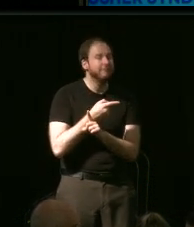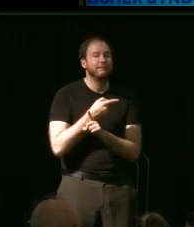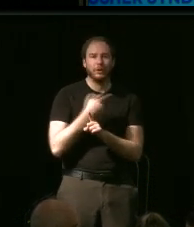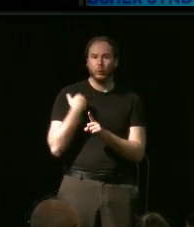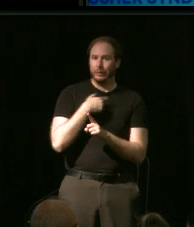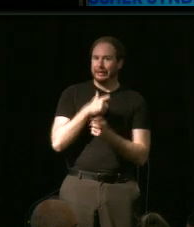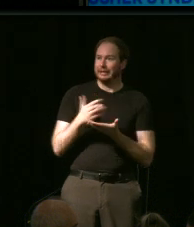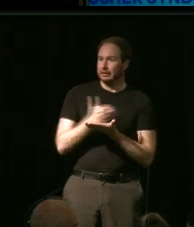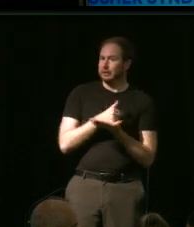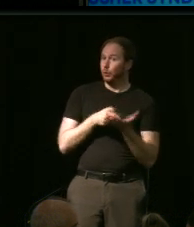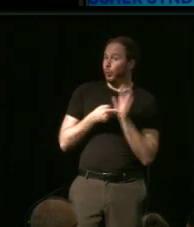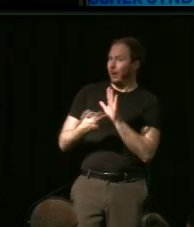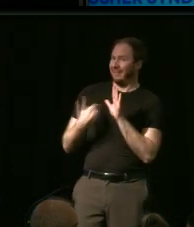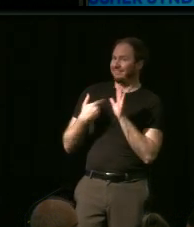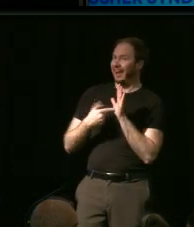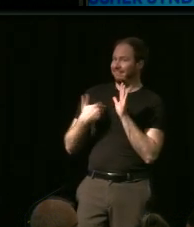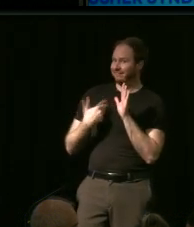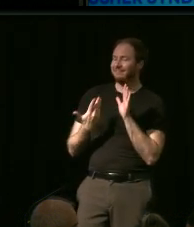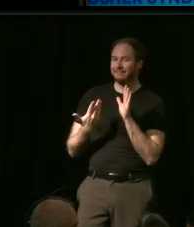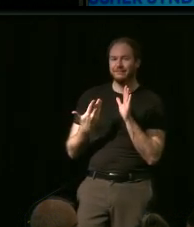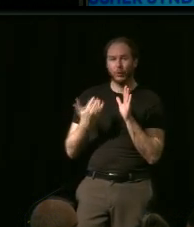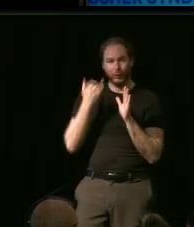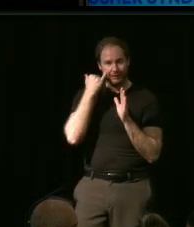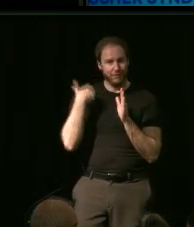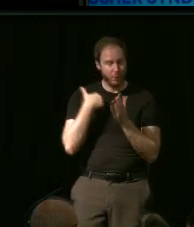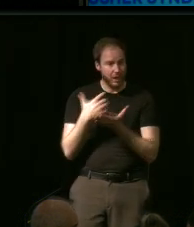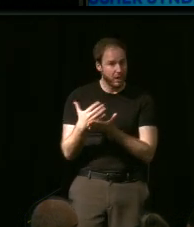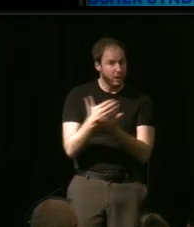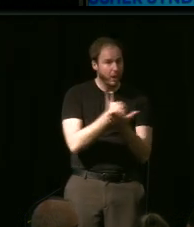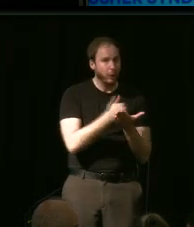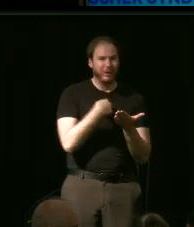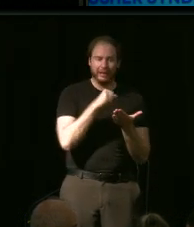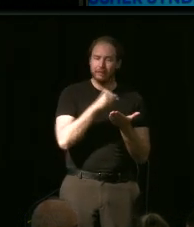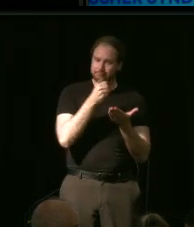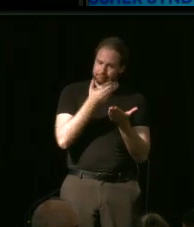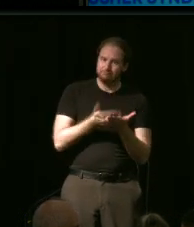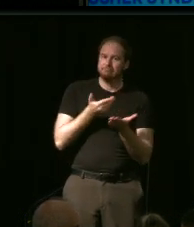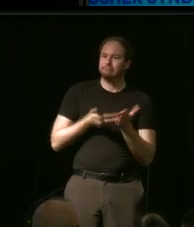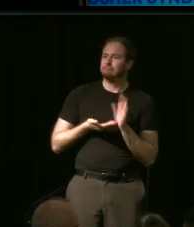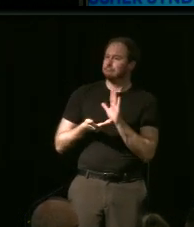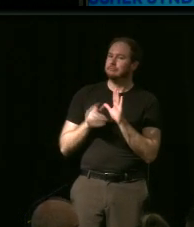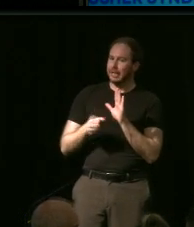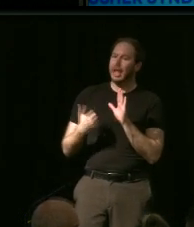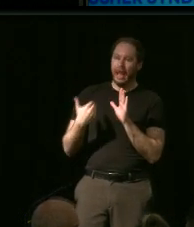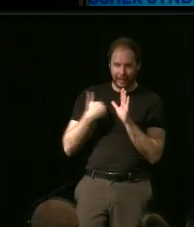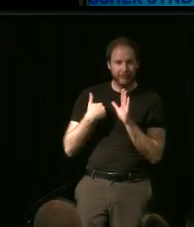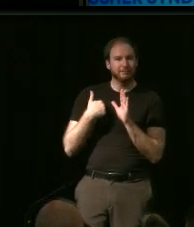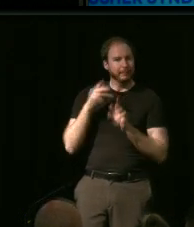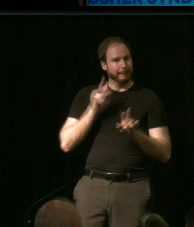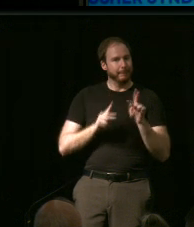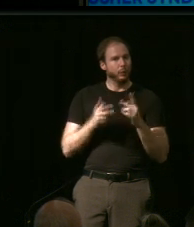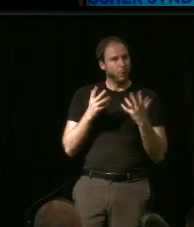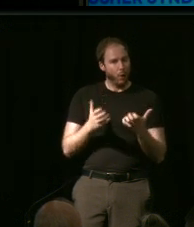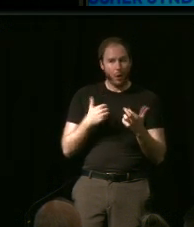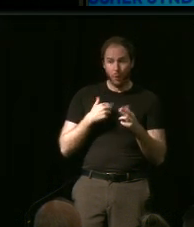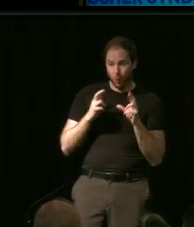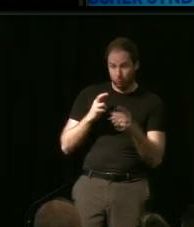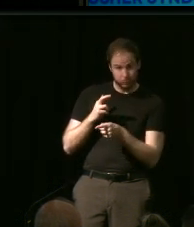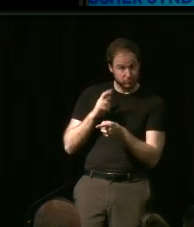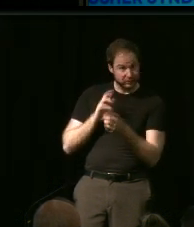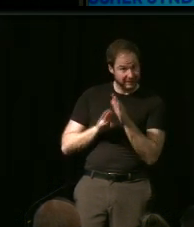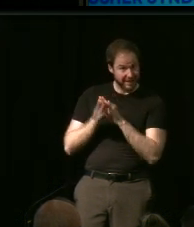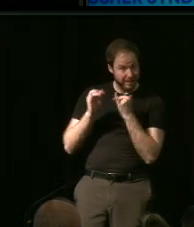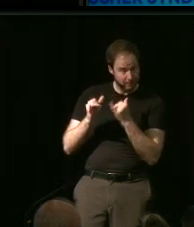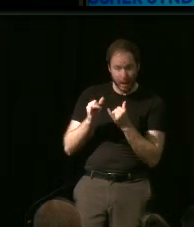And this kind of initiative enables us to be able to say, yes, absolutely. We would like to say by the end of the year